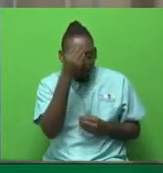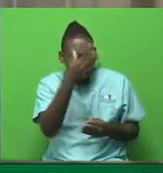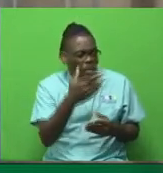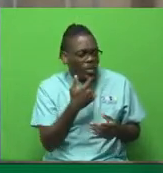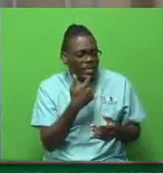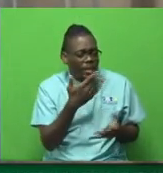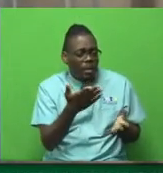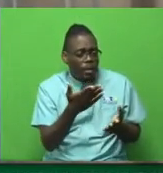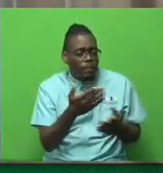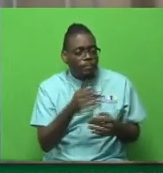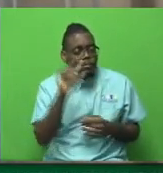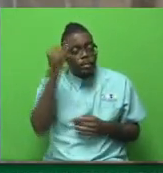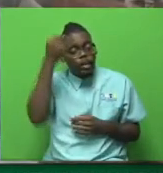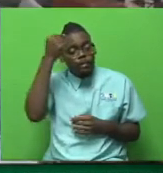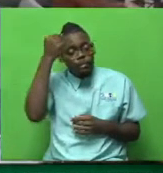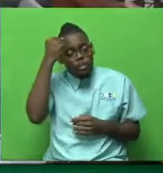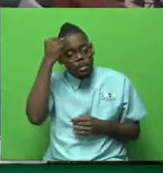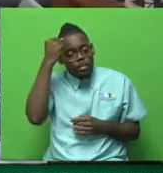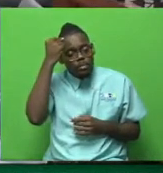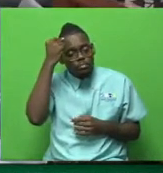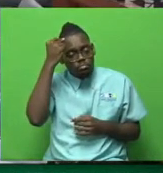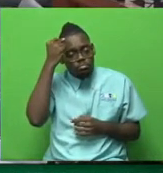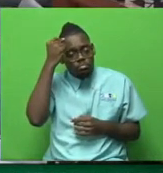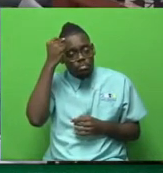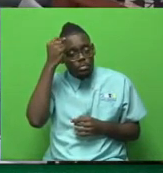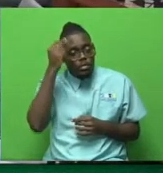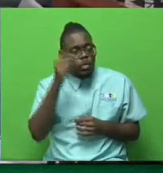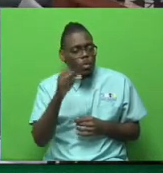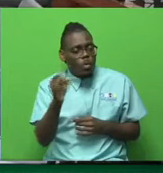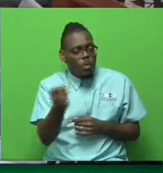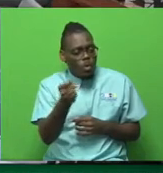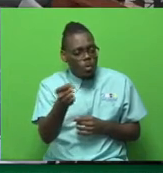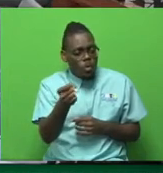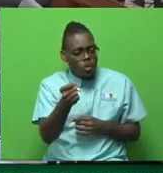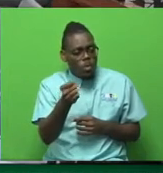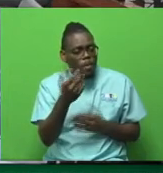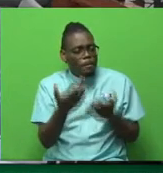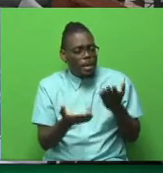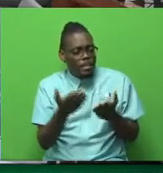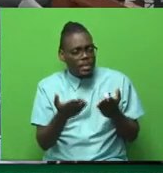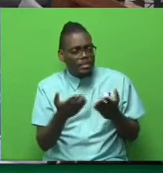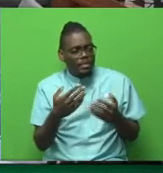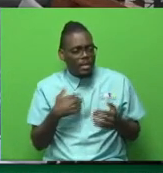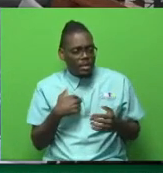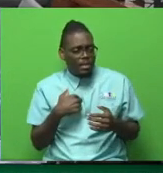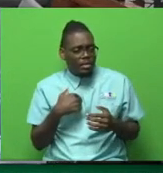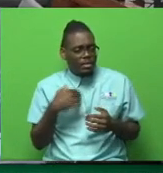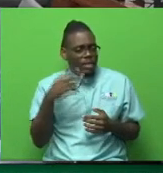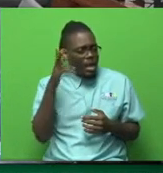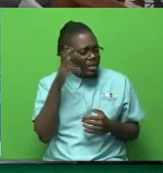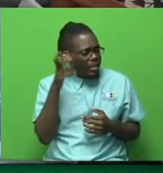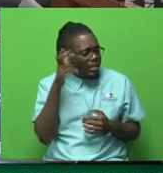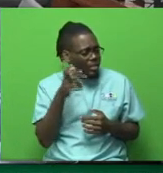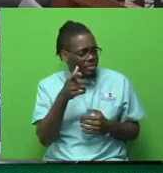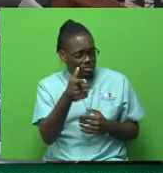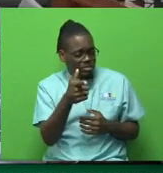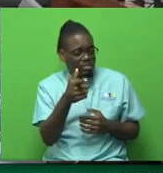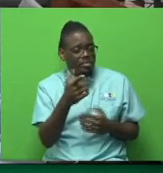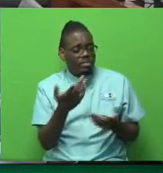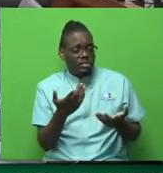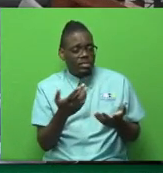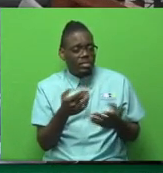and and maybe viscouses laid my hearing might be becoming a great impaired so I'll ask you all please to control